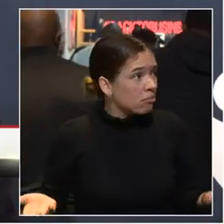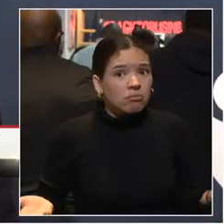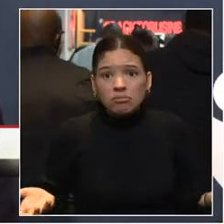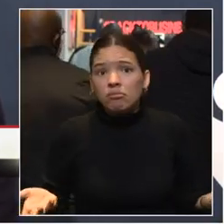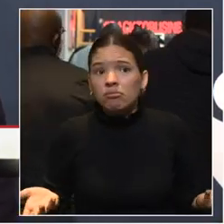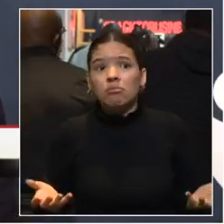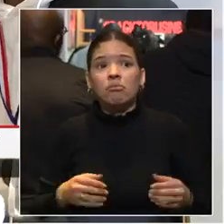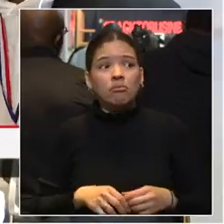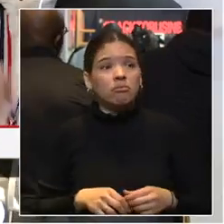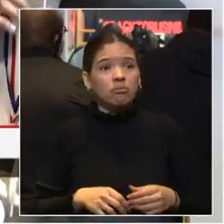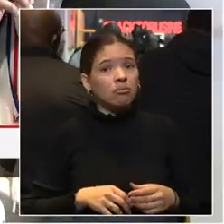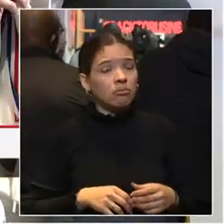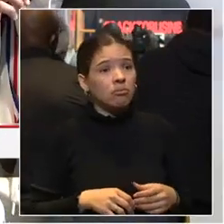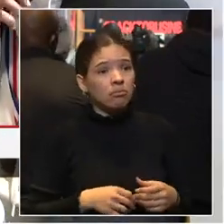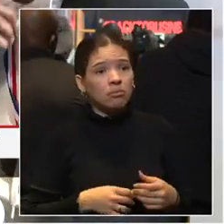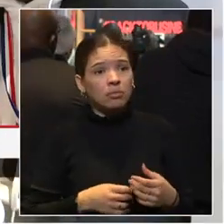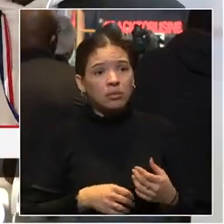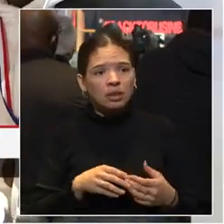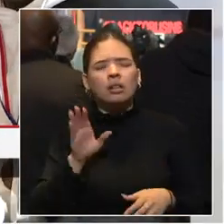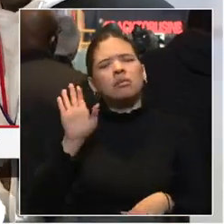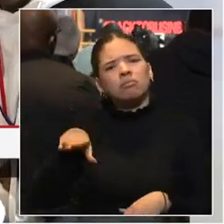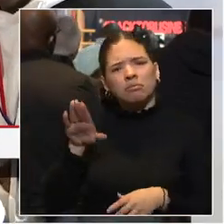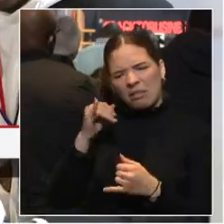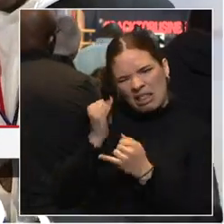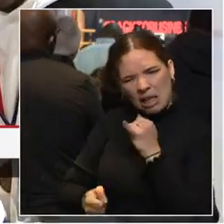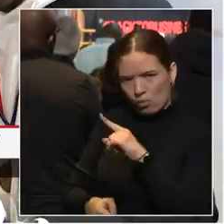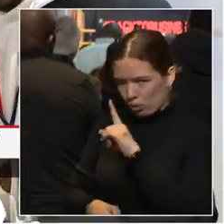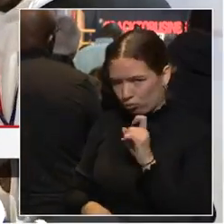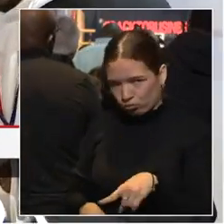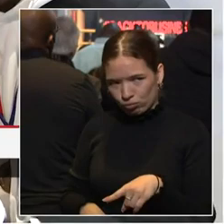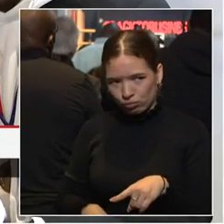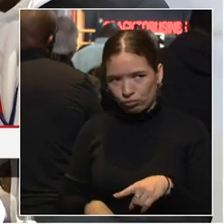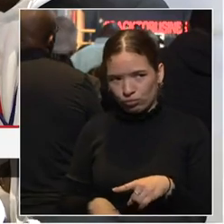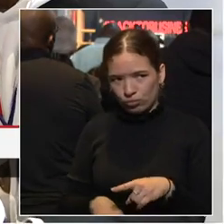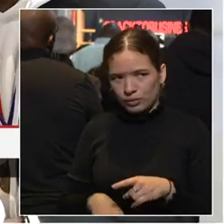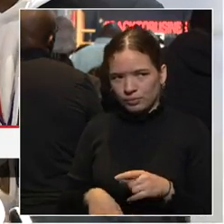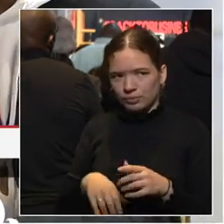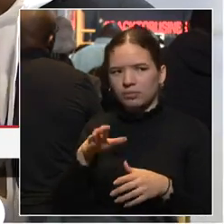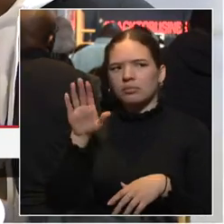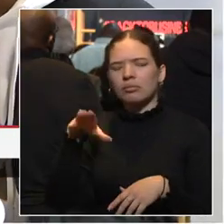just one last question, in comparison to other states.